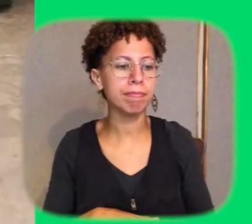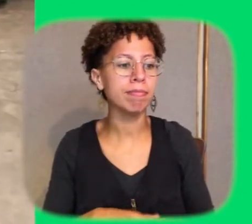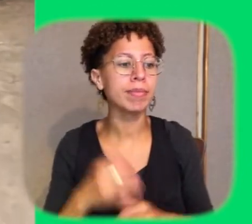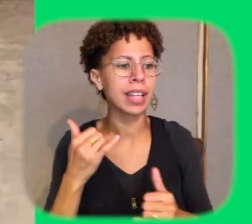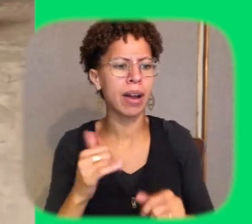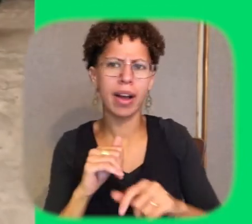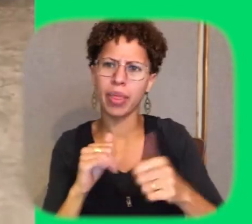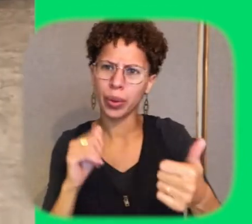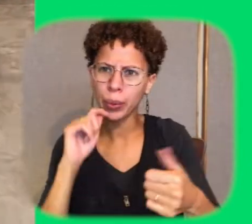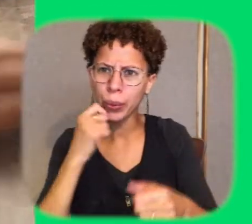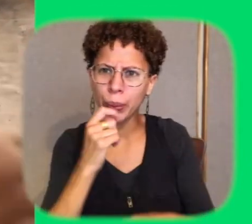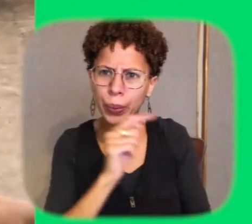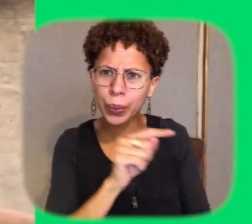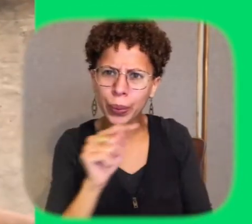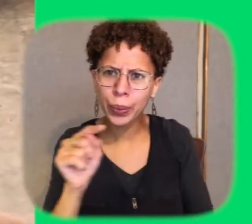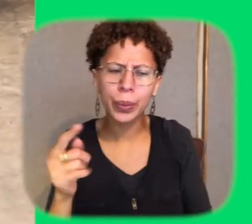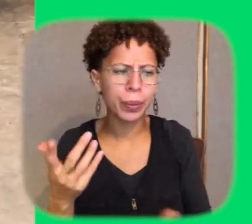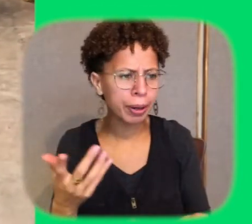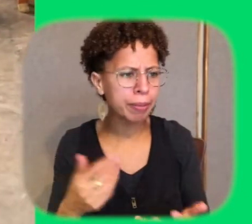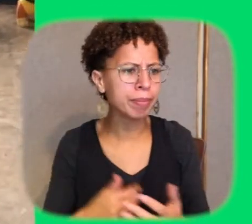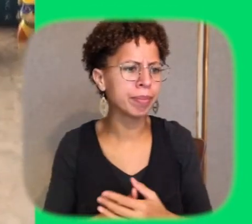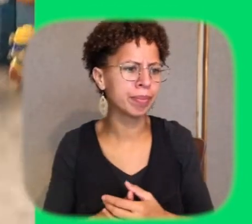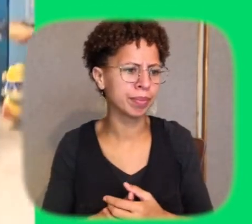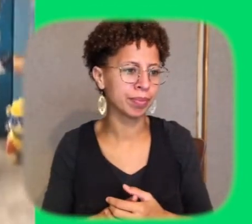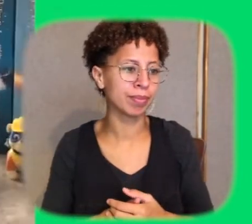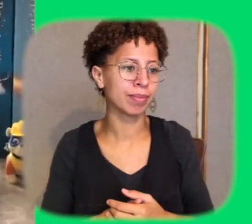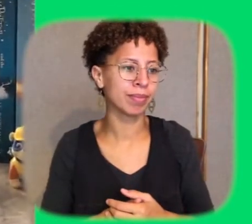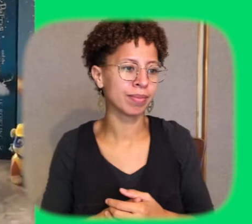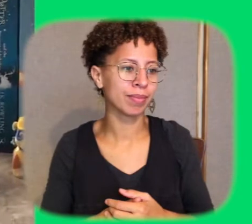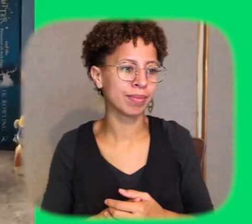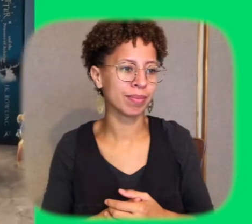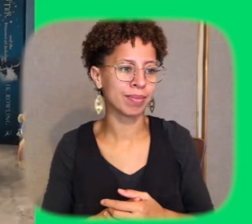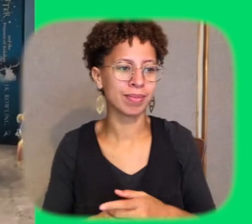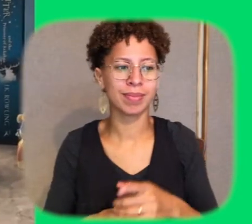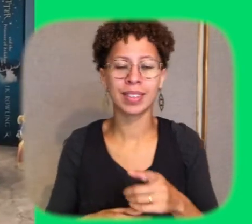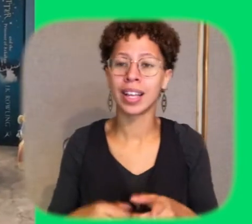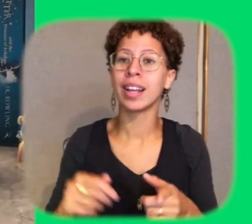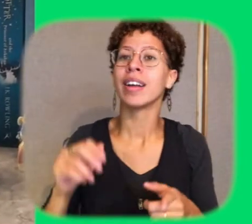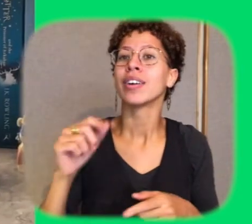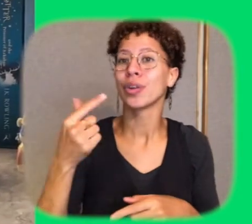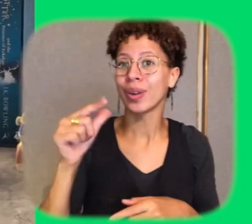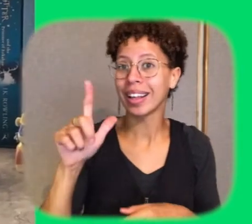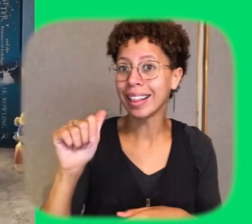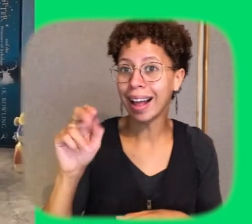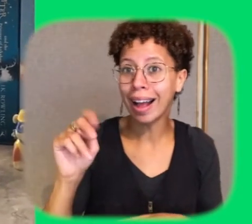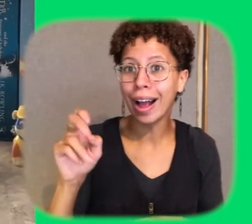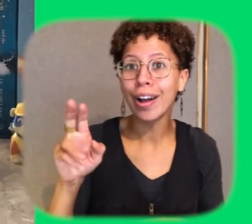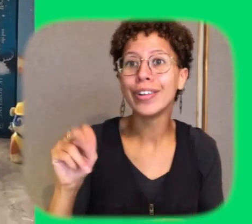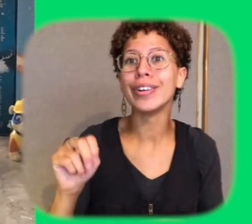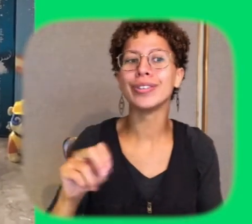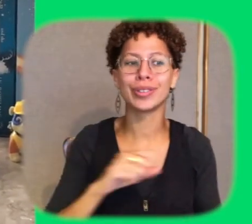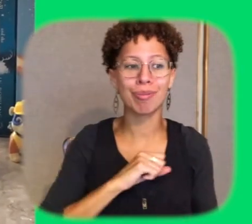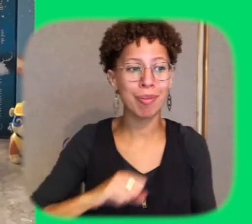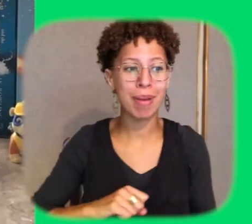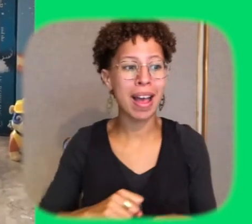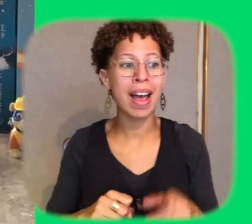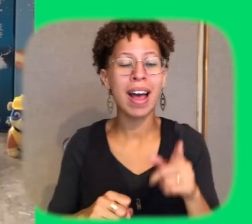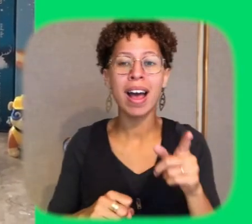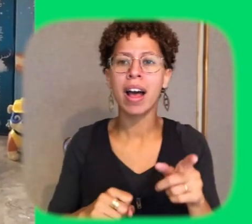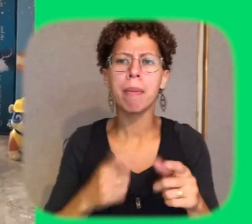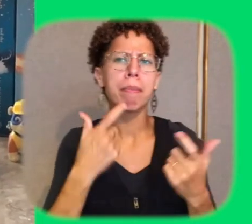up? Batman, Superman, Green Lanterns. Yeah? What about, who's that big red one? Deadpool. Pardon me?